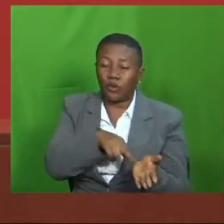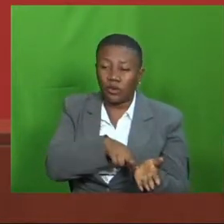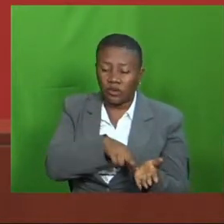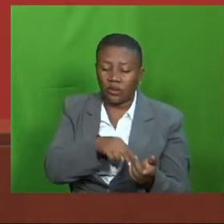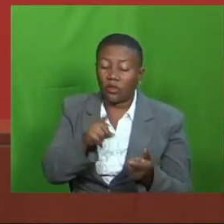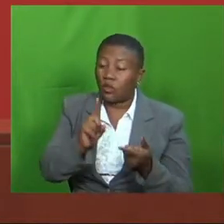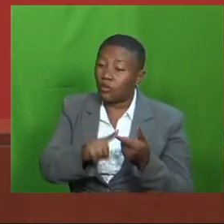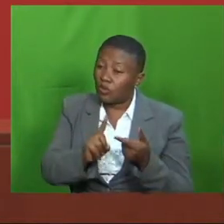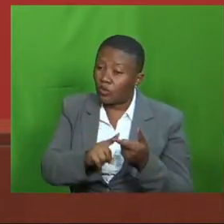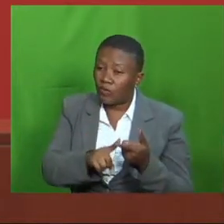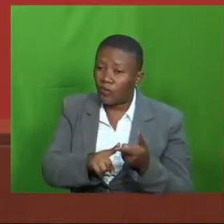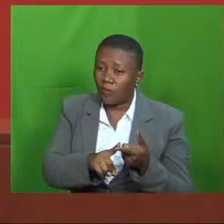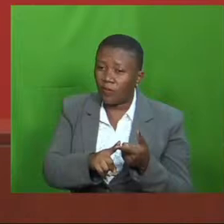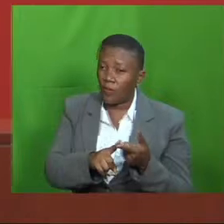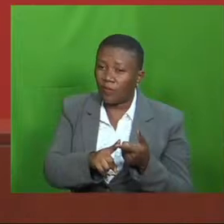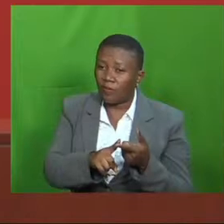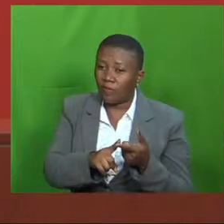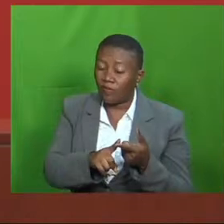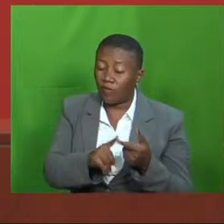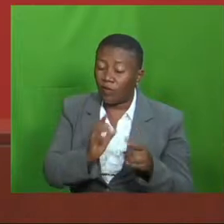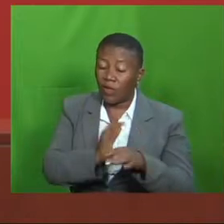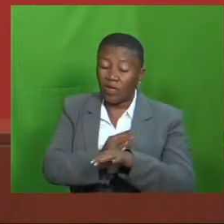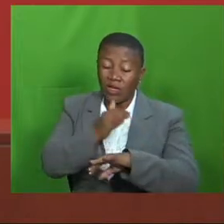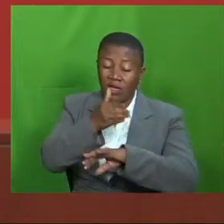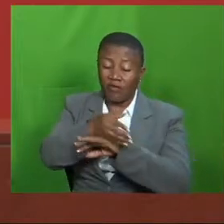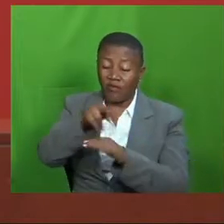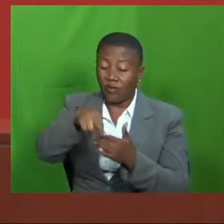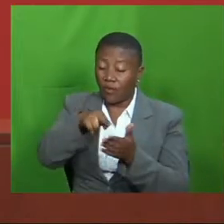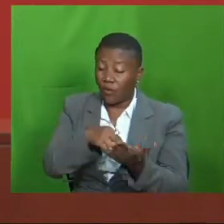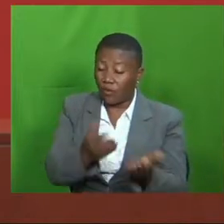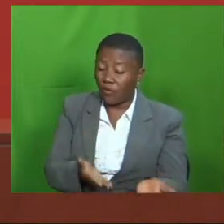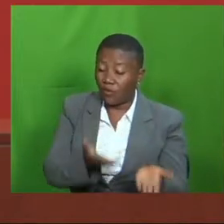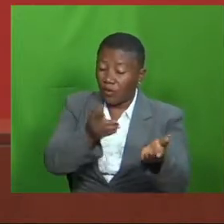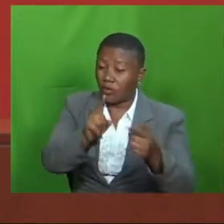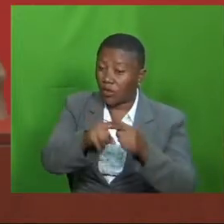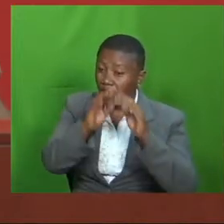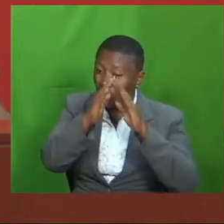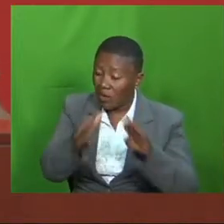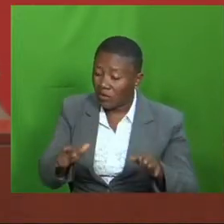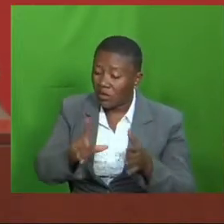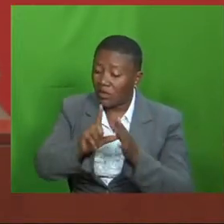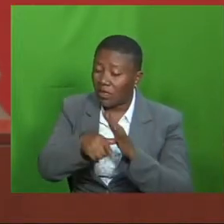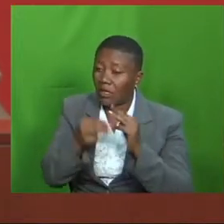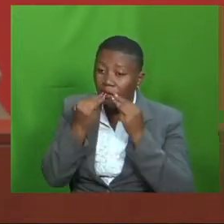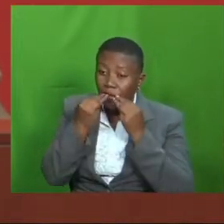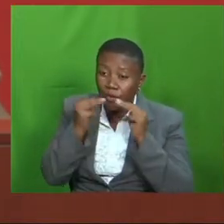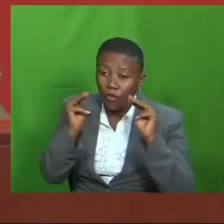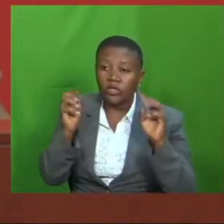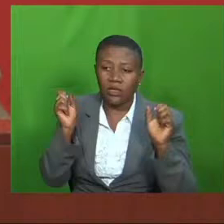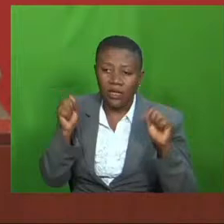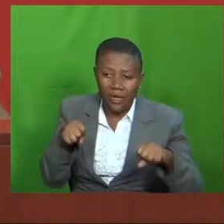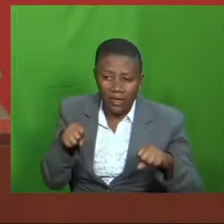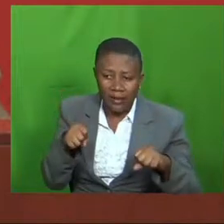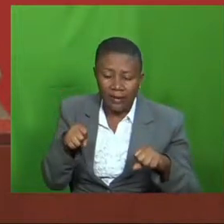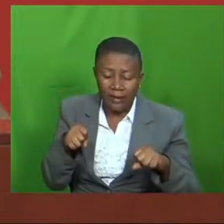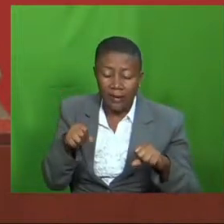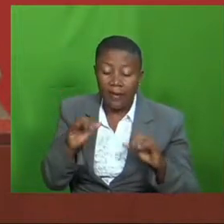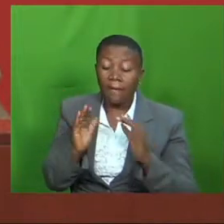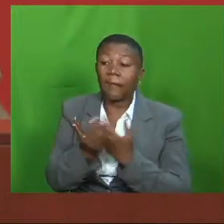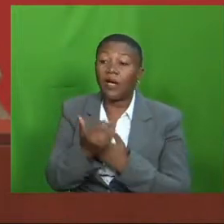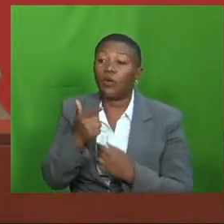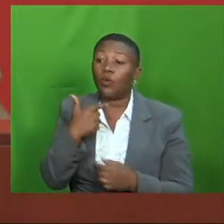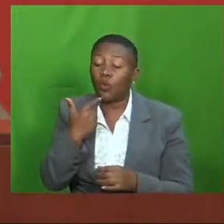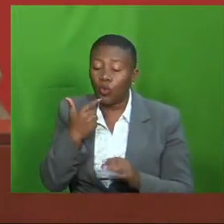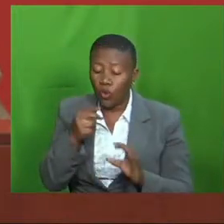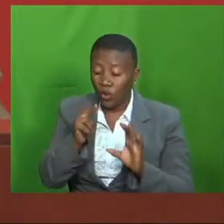2. At any time after the report has been presented to the House, a motion may be moved by the chairman of the committee